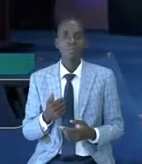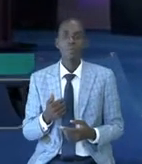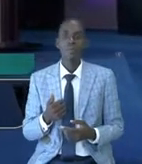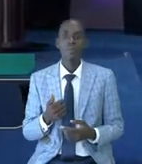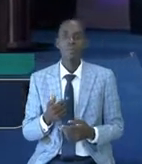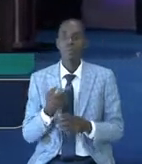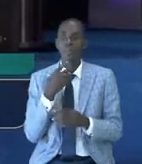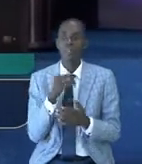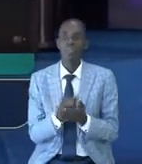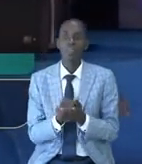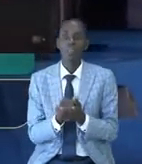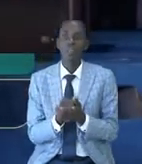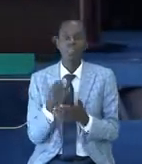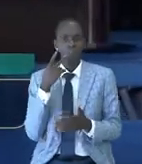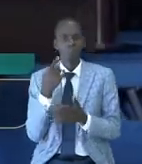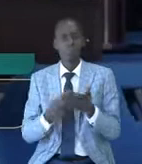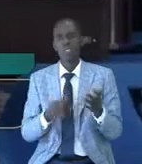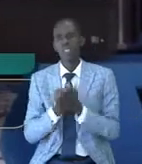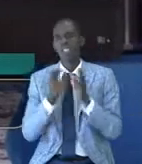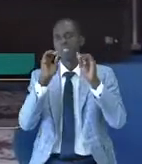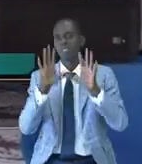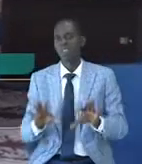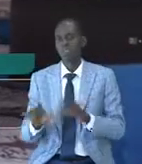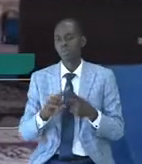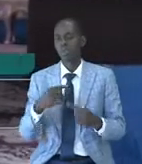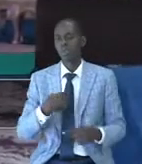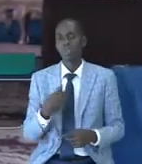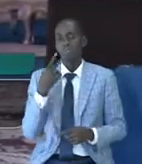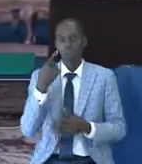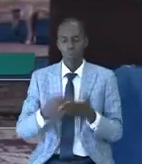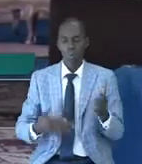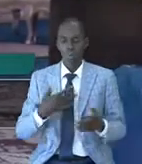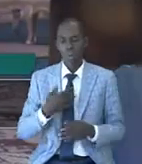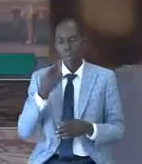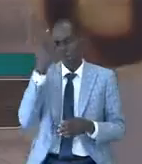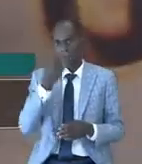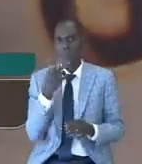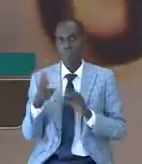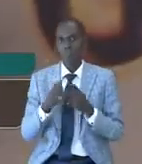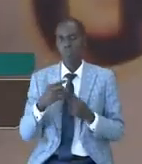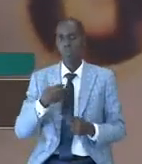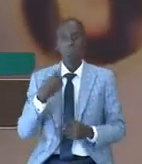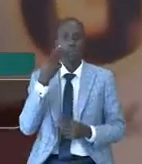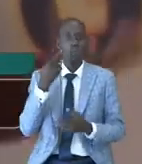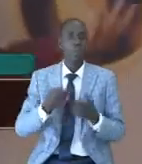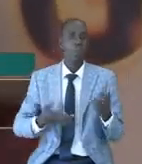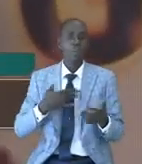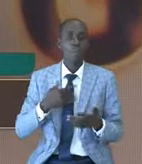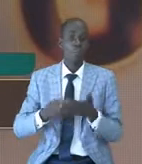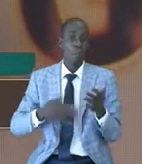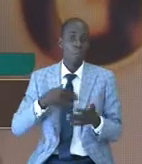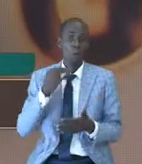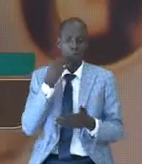look at what that teacher did to me. Look at what my parents did to me. Look at what my neighbors did to me. They ruined